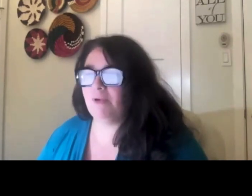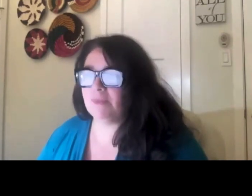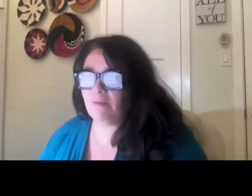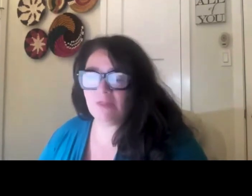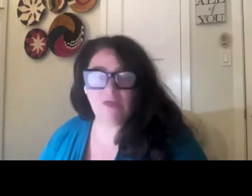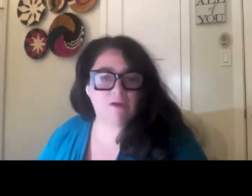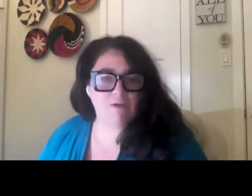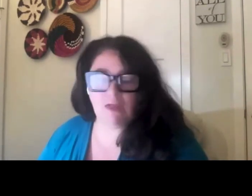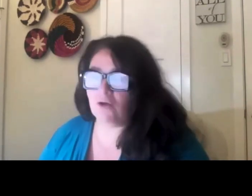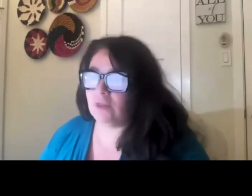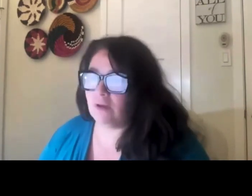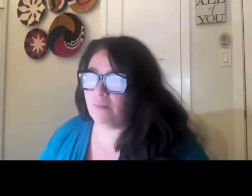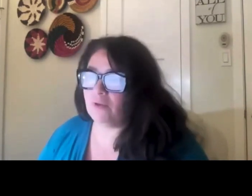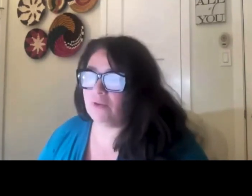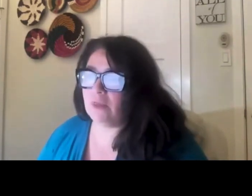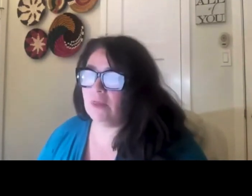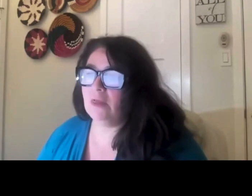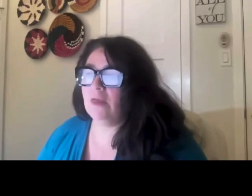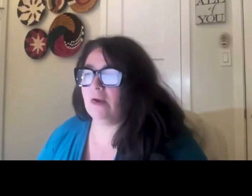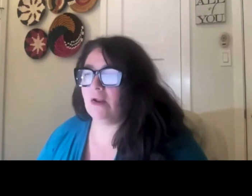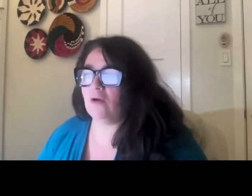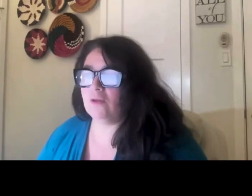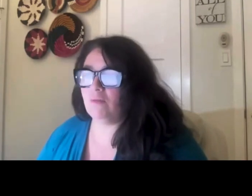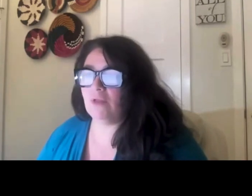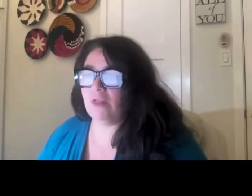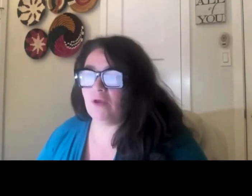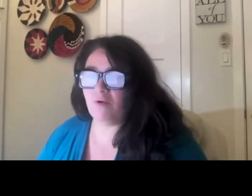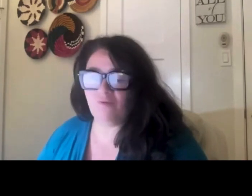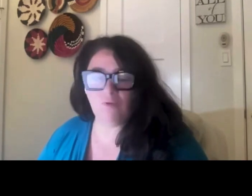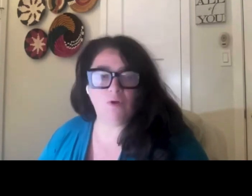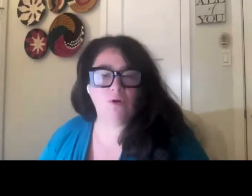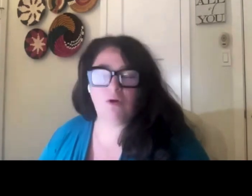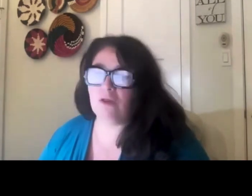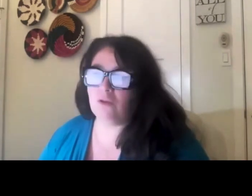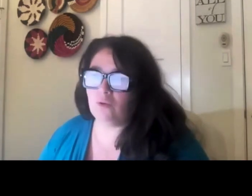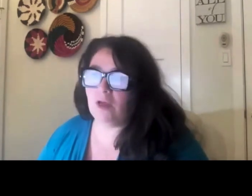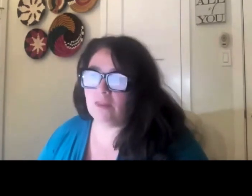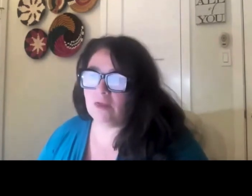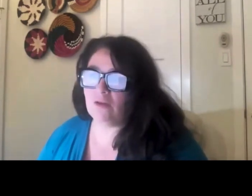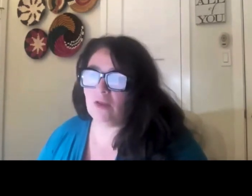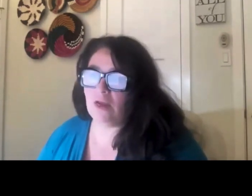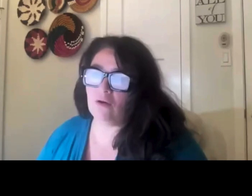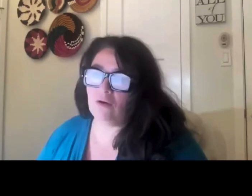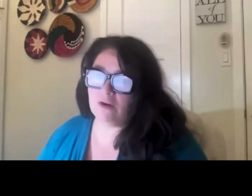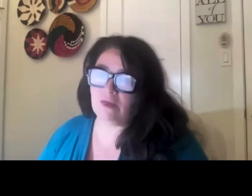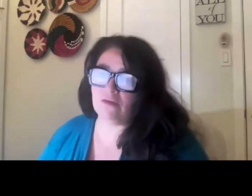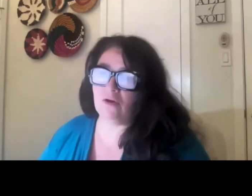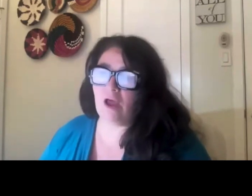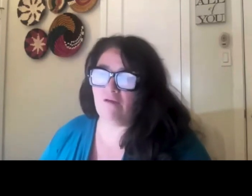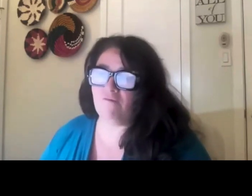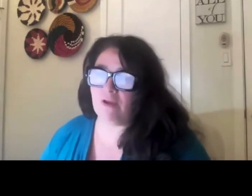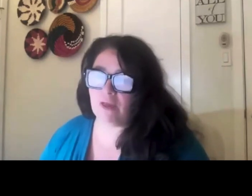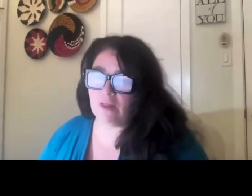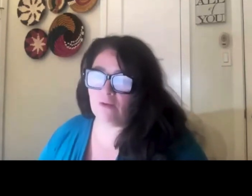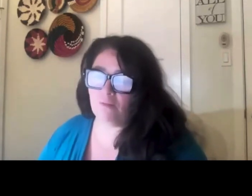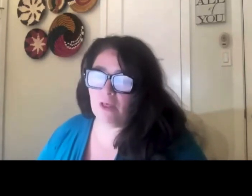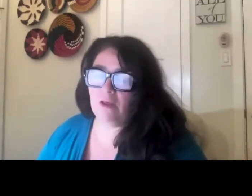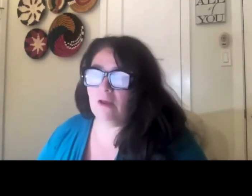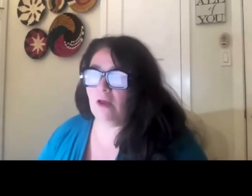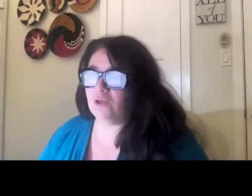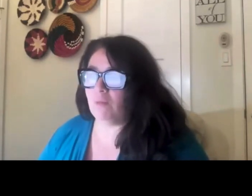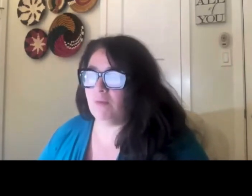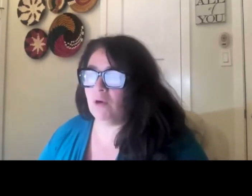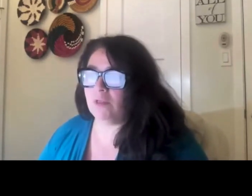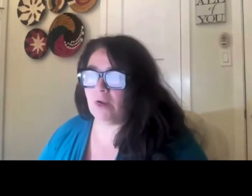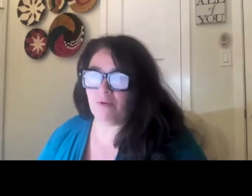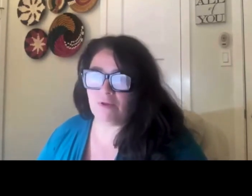that colonization has inflicted upon them. We embrace our responsibility to learn from and to protect their cultural and